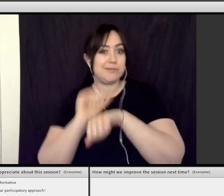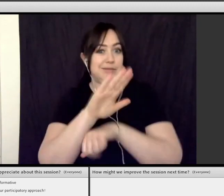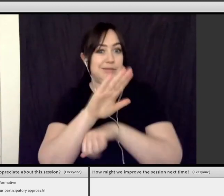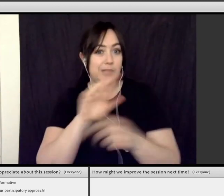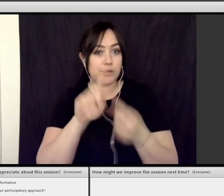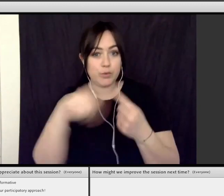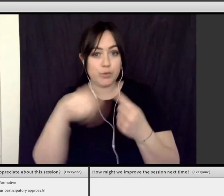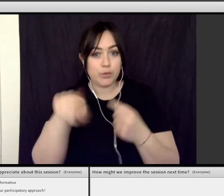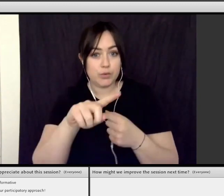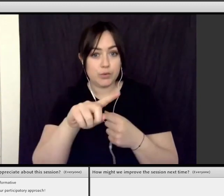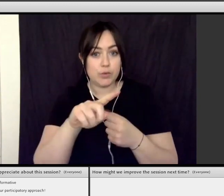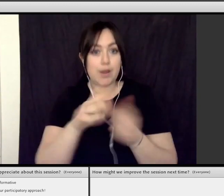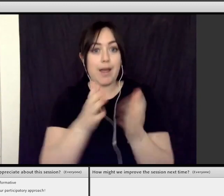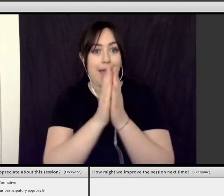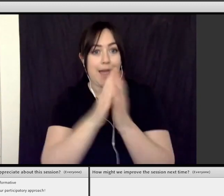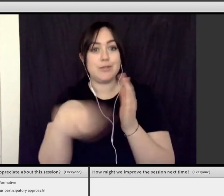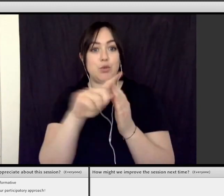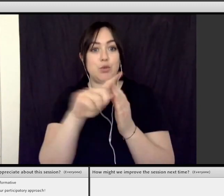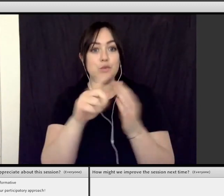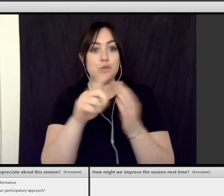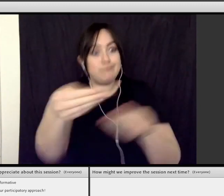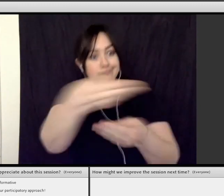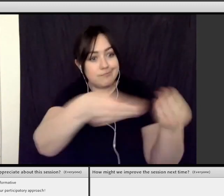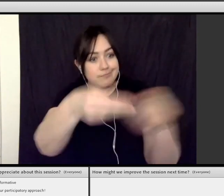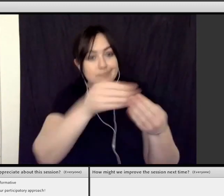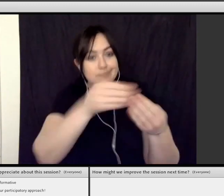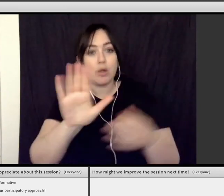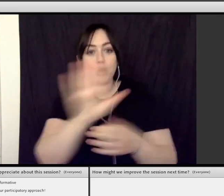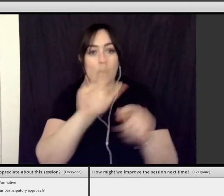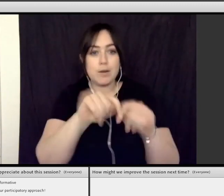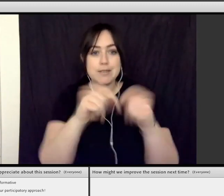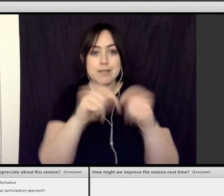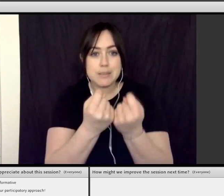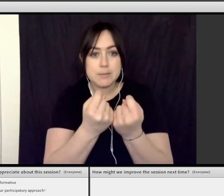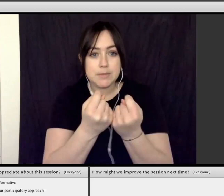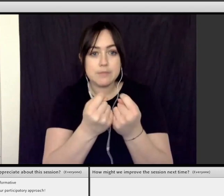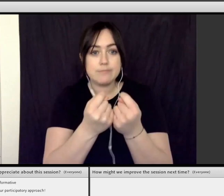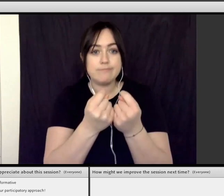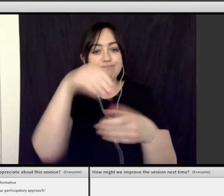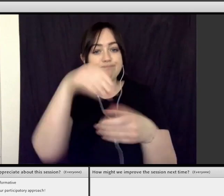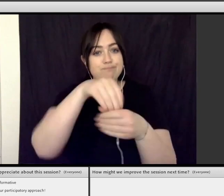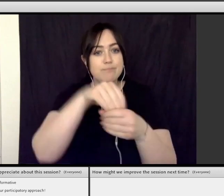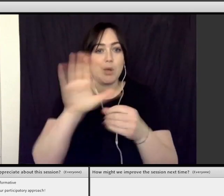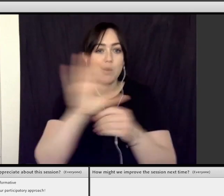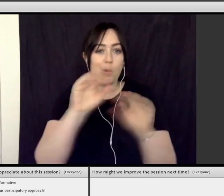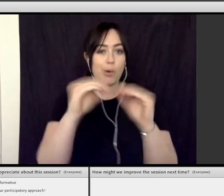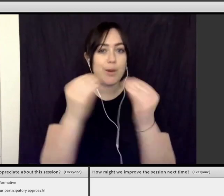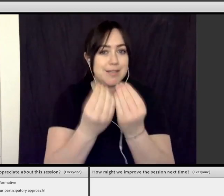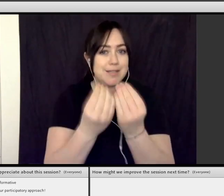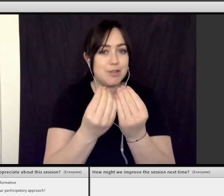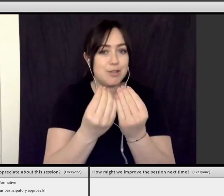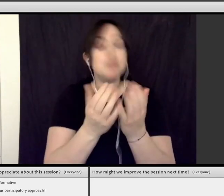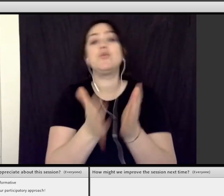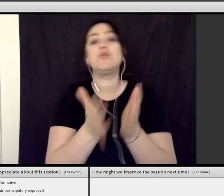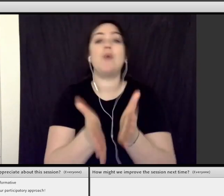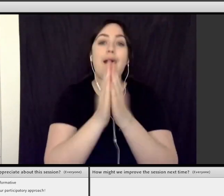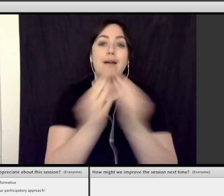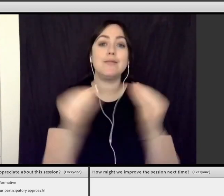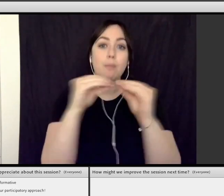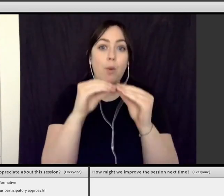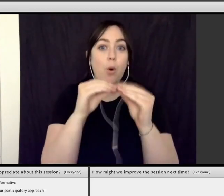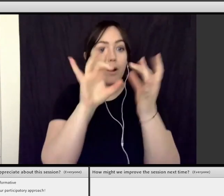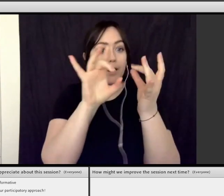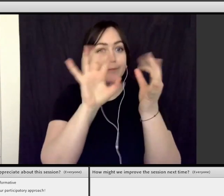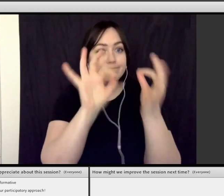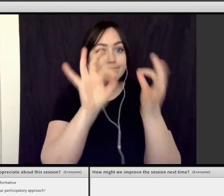for you to share it with your teams back at your home organizations to ask for further